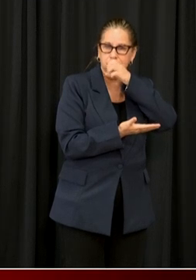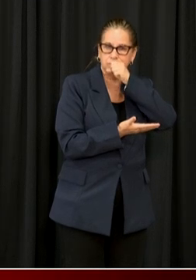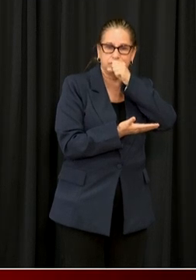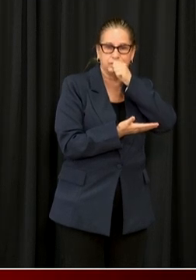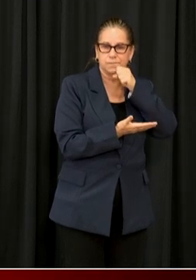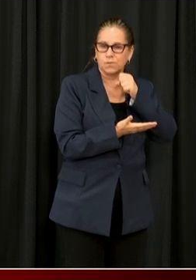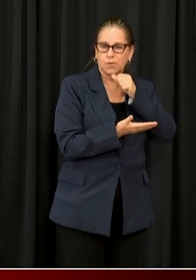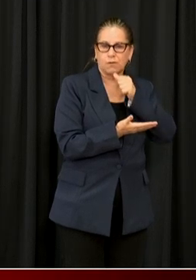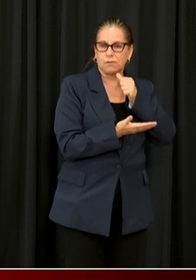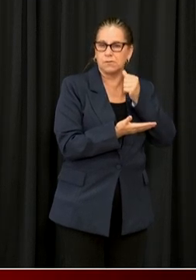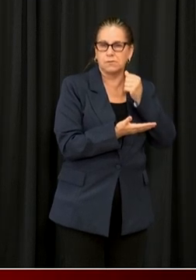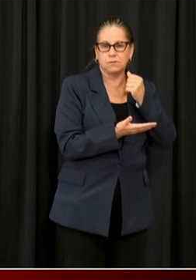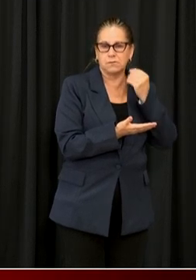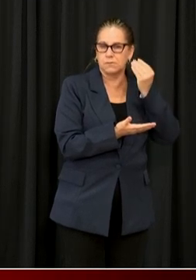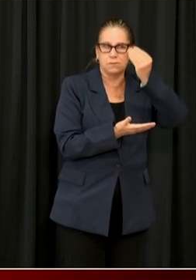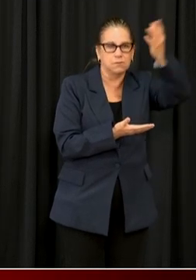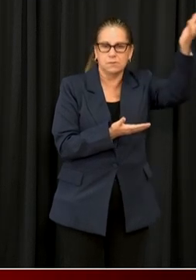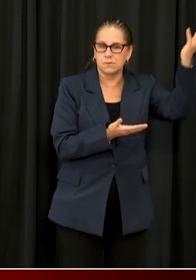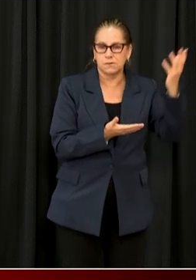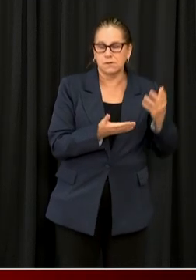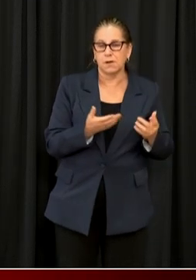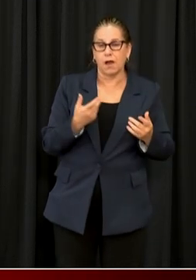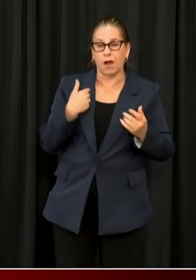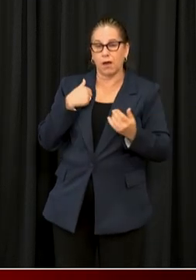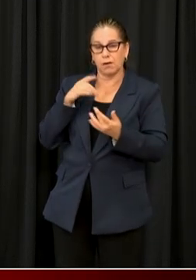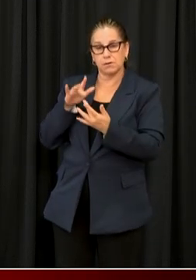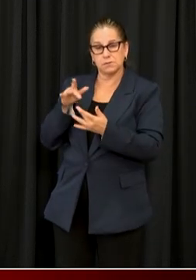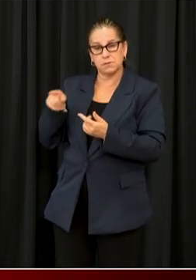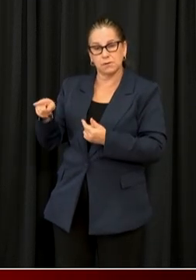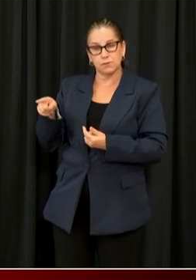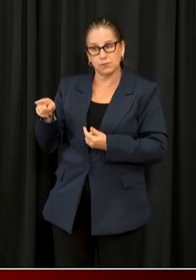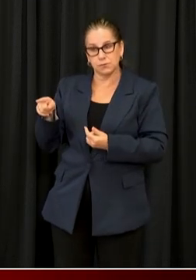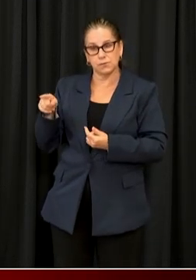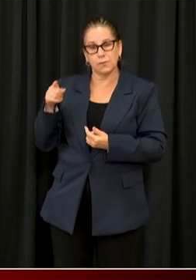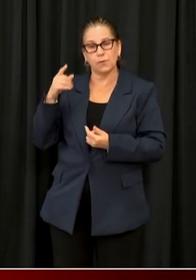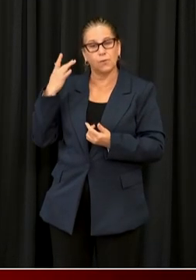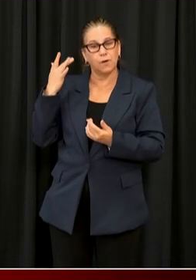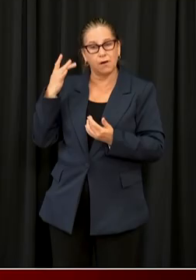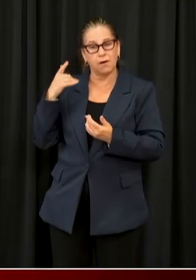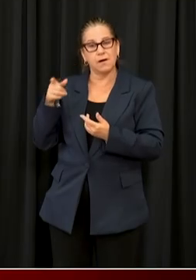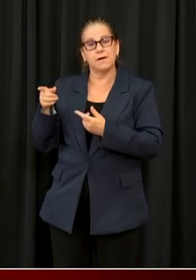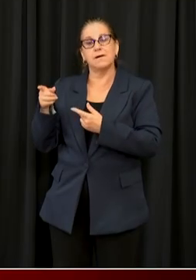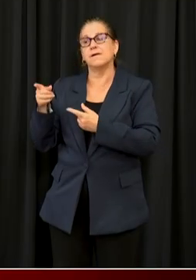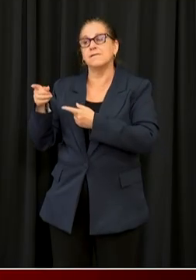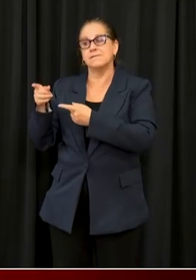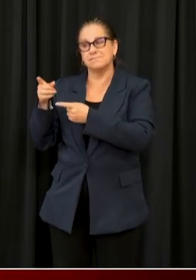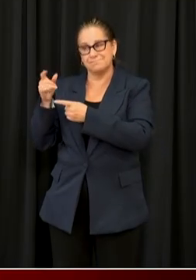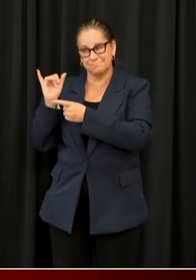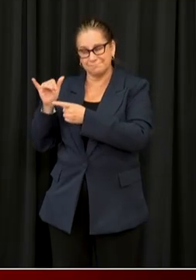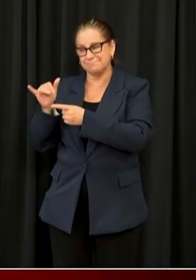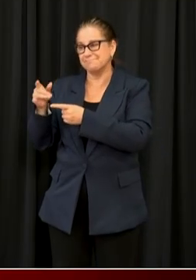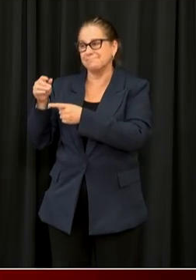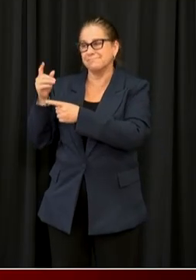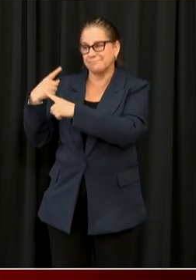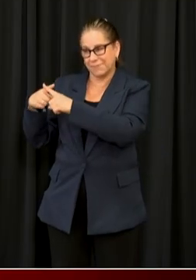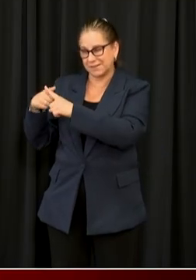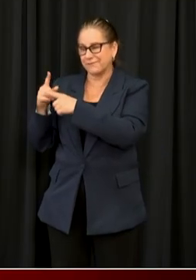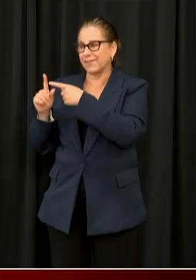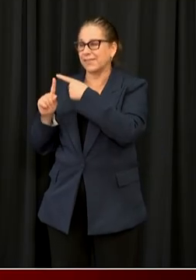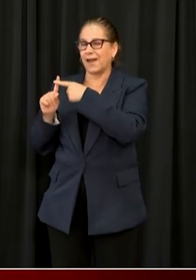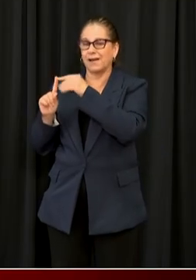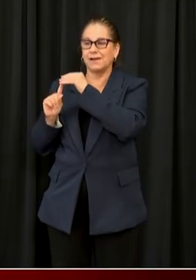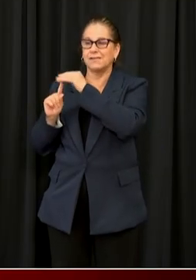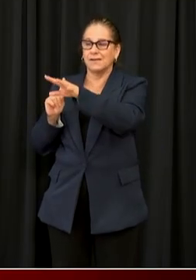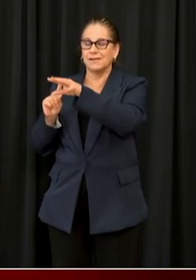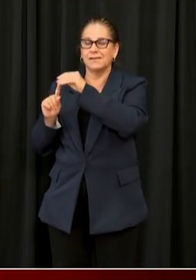you to provide you notice about your exposure and to provide you support. We ask the same information of close